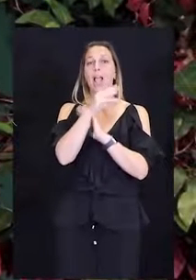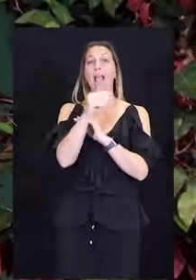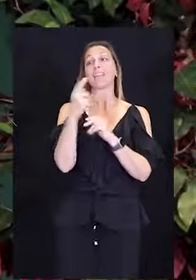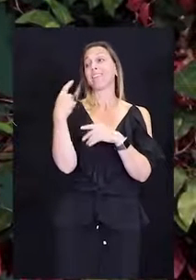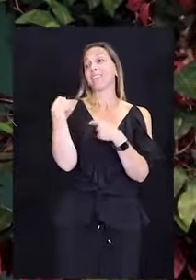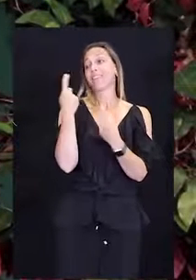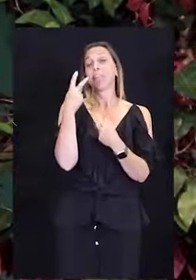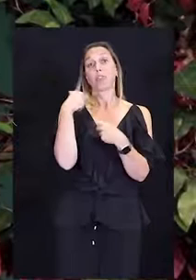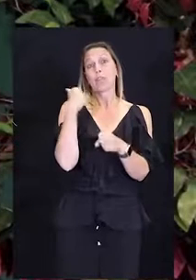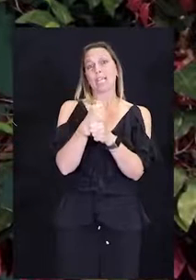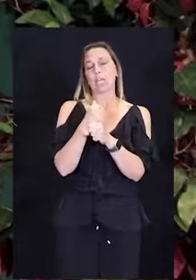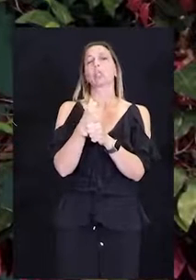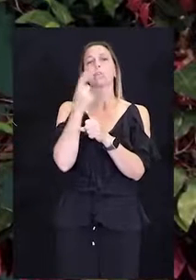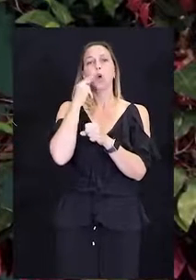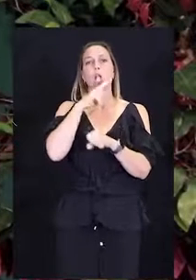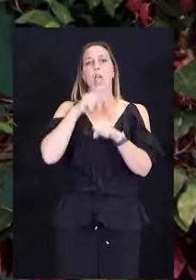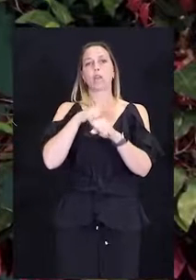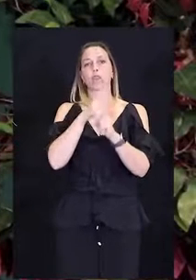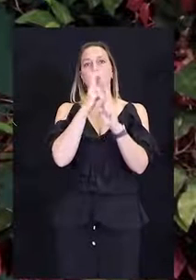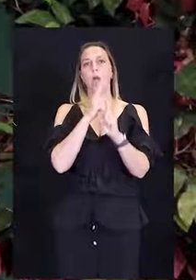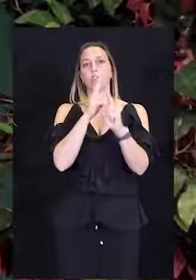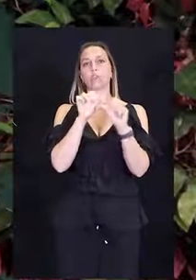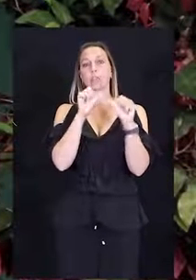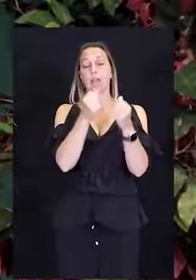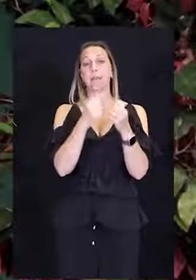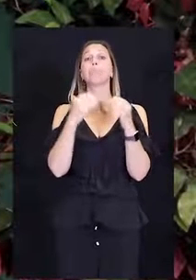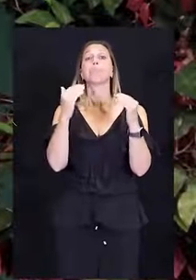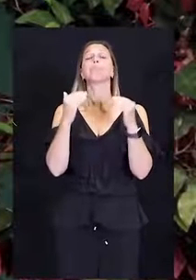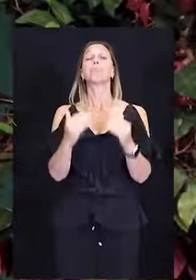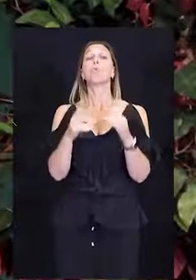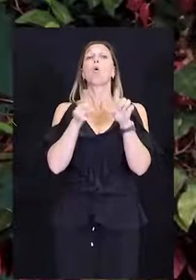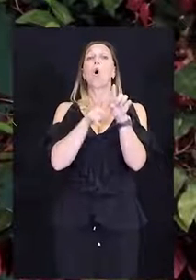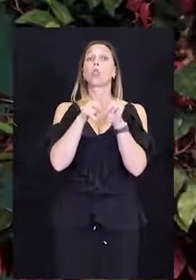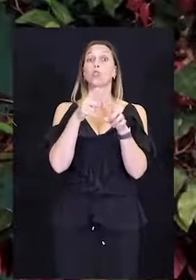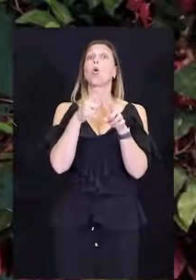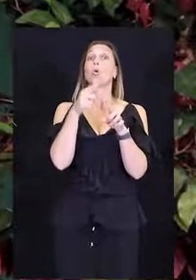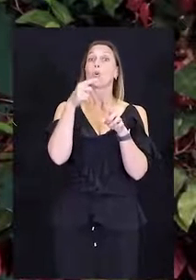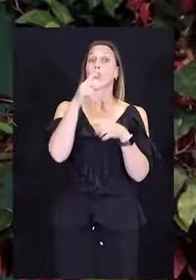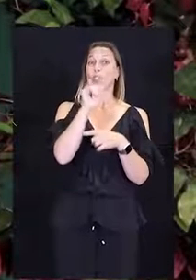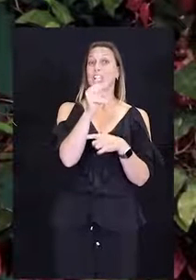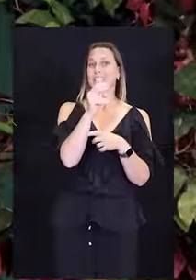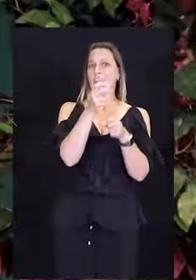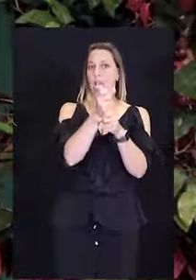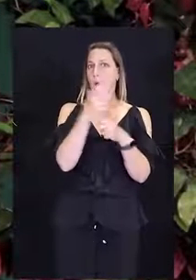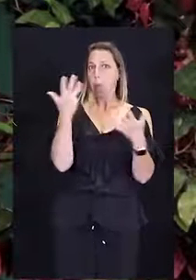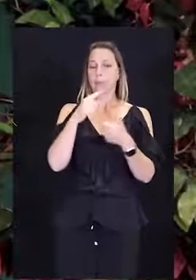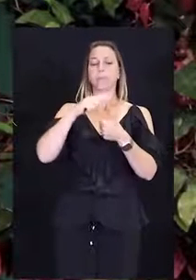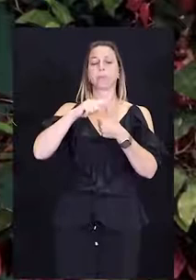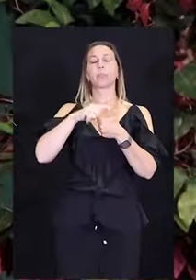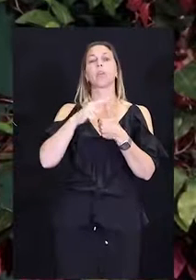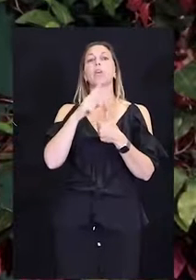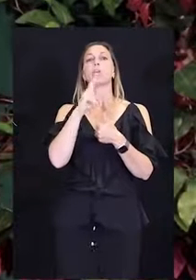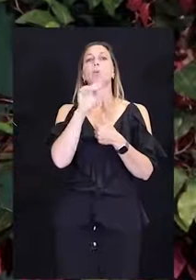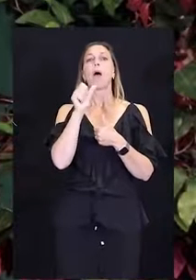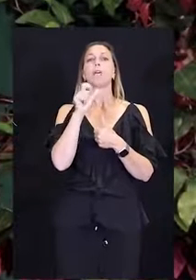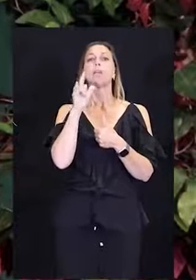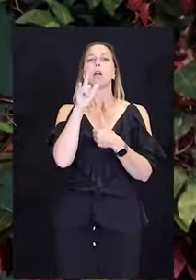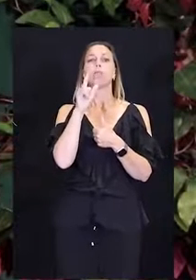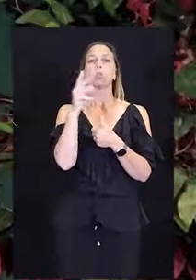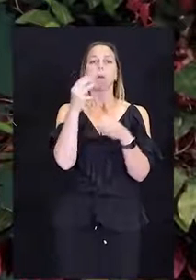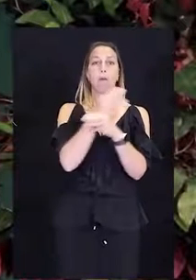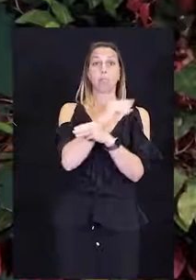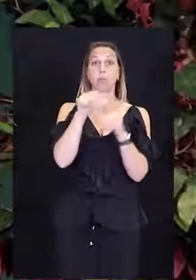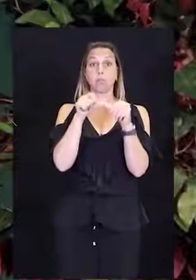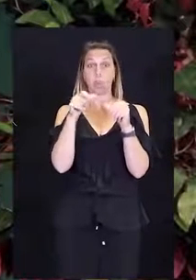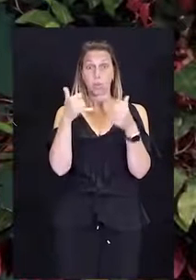National Honor Society. During the senior awards, Jason was also presented with the following awards: the U.S. Air Force Math and